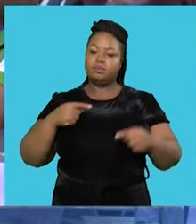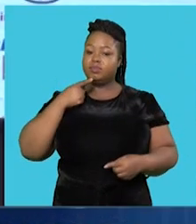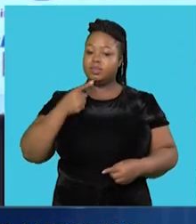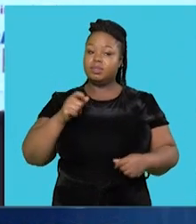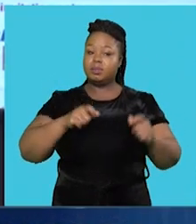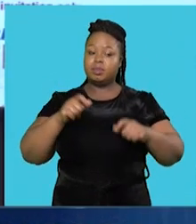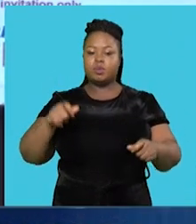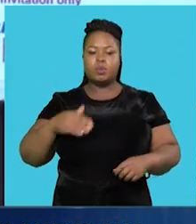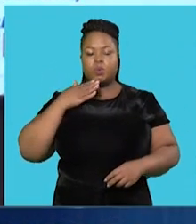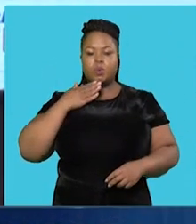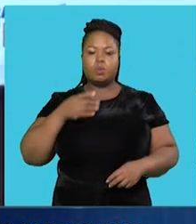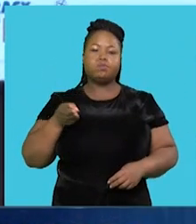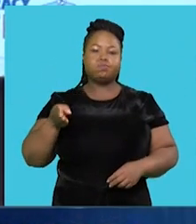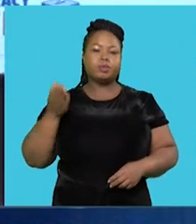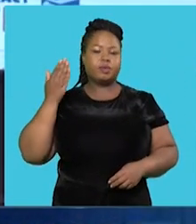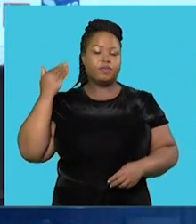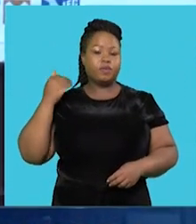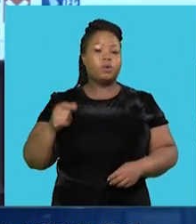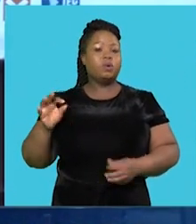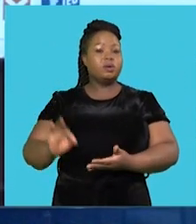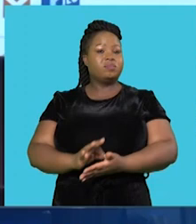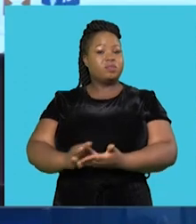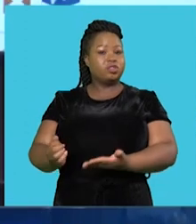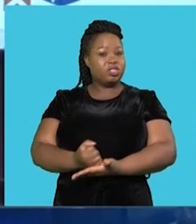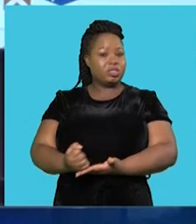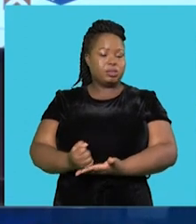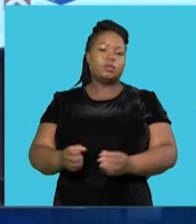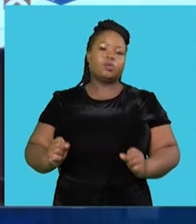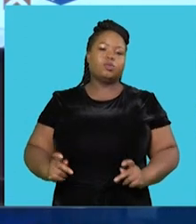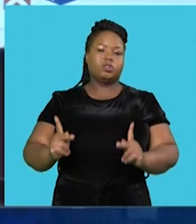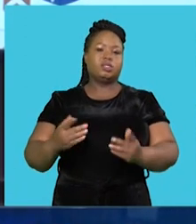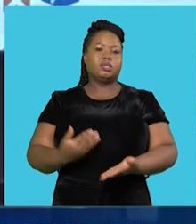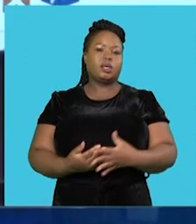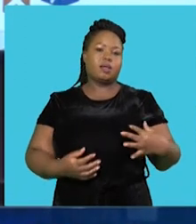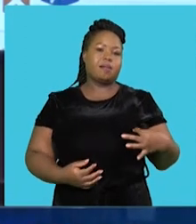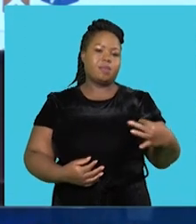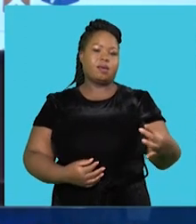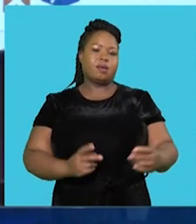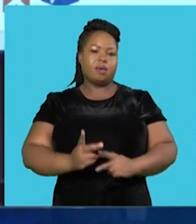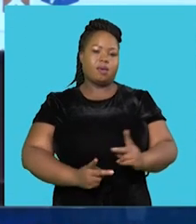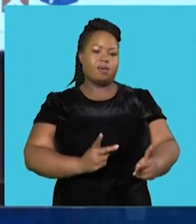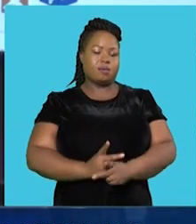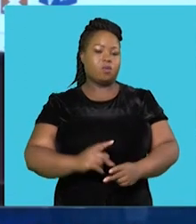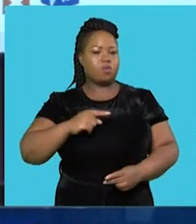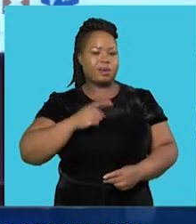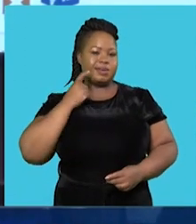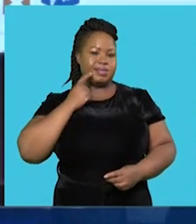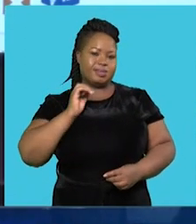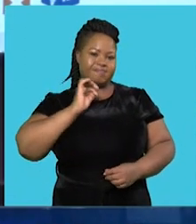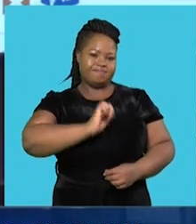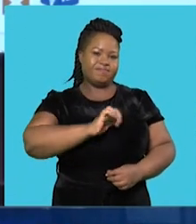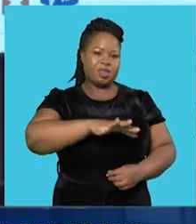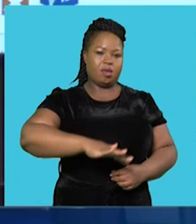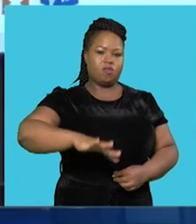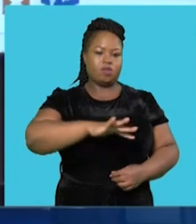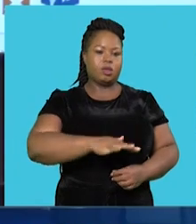asebe futu gile laabo ababe palesele konu kvota, base na alitu balo kufara iskailu kabusha uguzebe zo vota laabo asebe